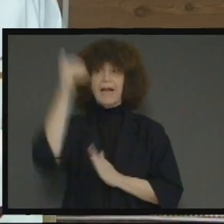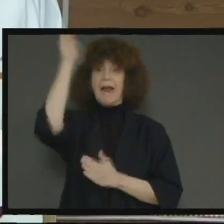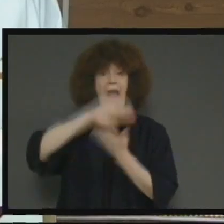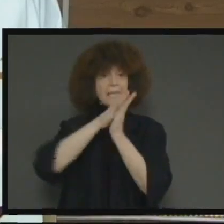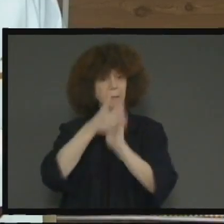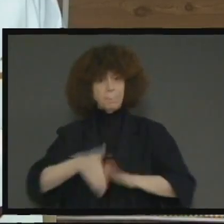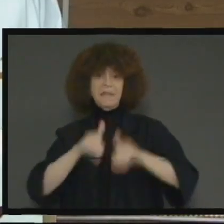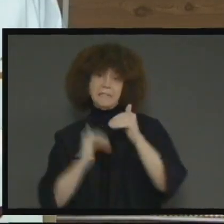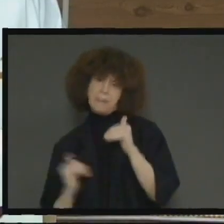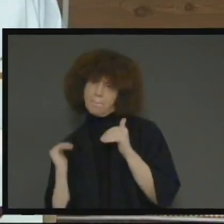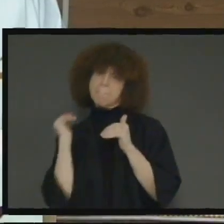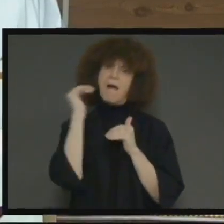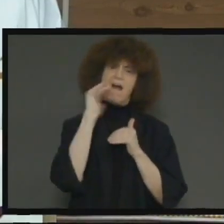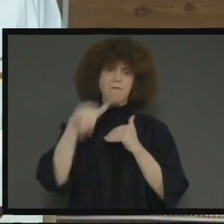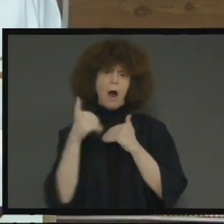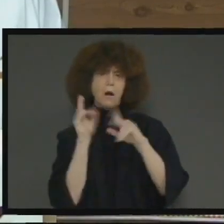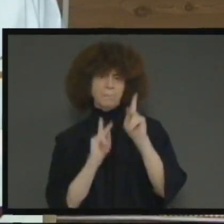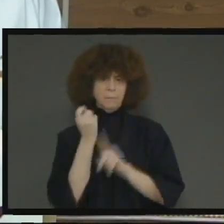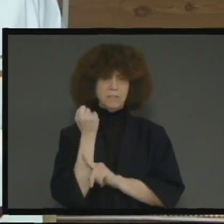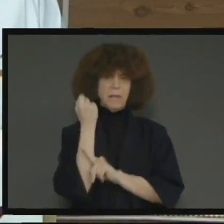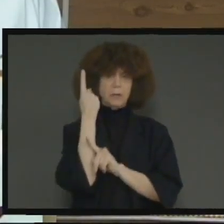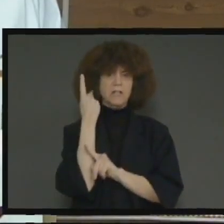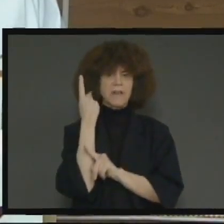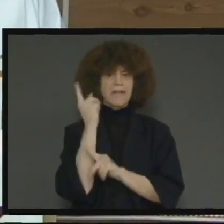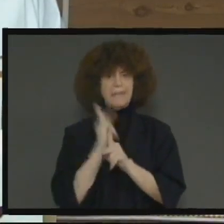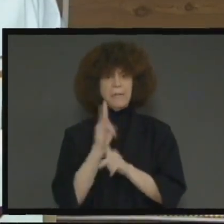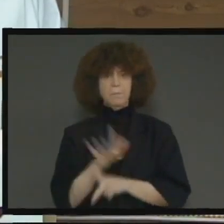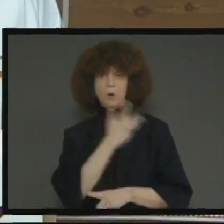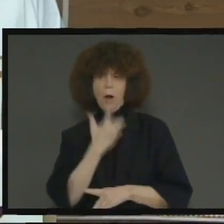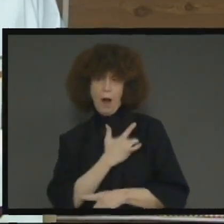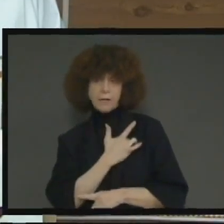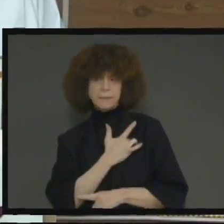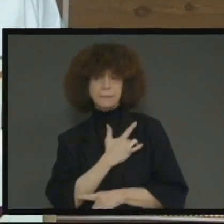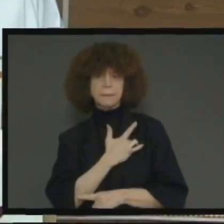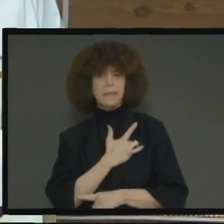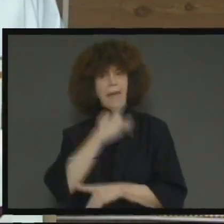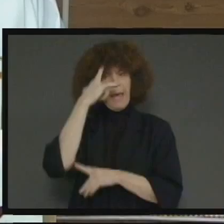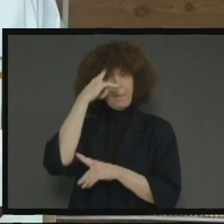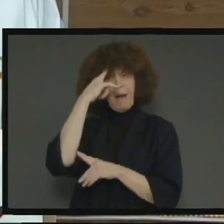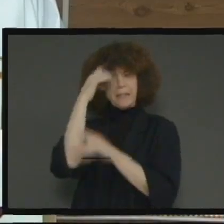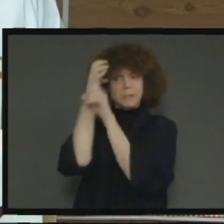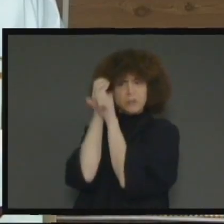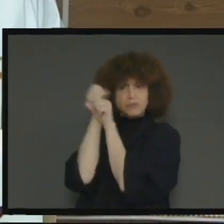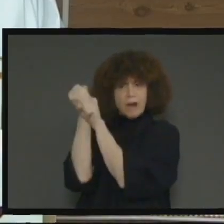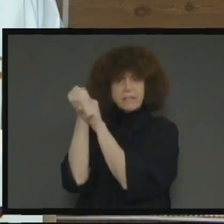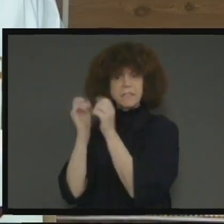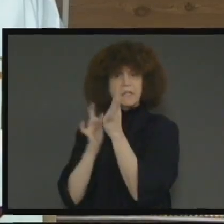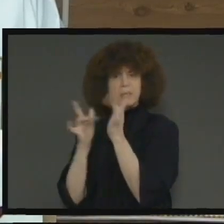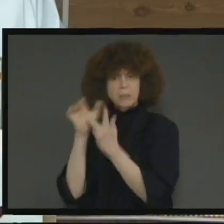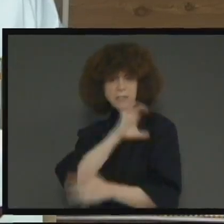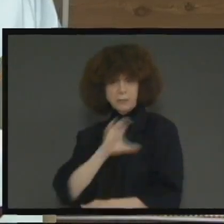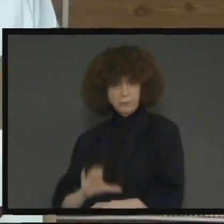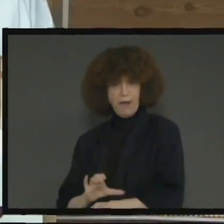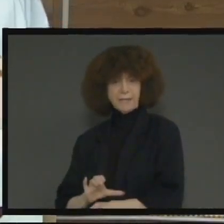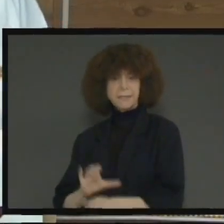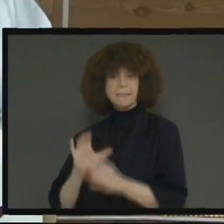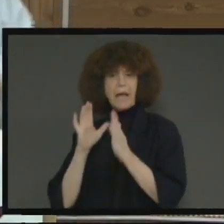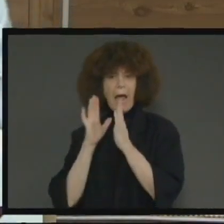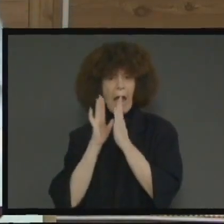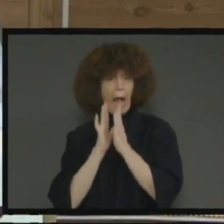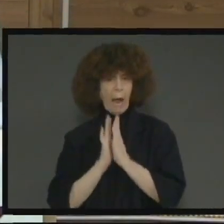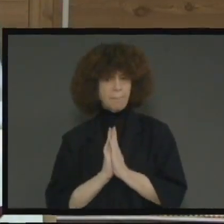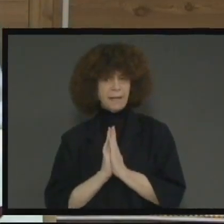have withheld forgiveness of sin. There are times when we don't recognize our sins. There